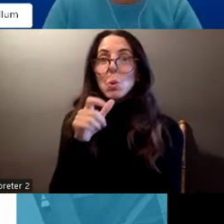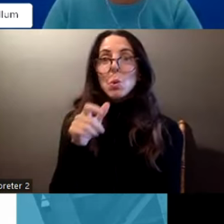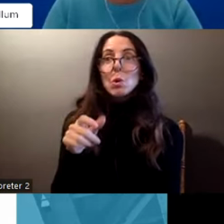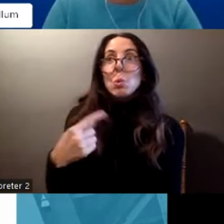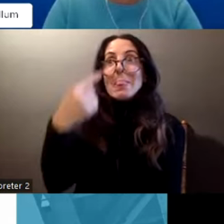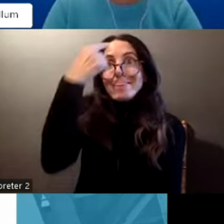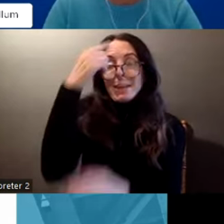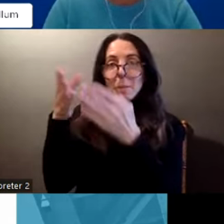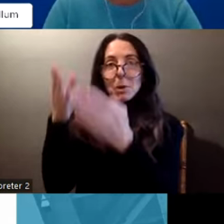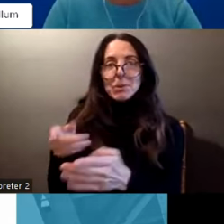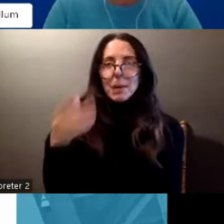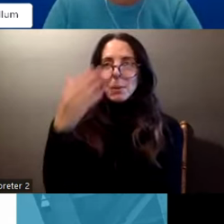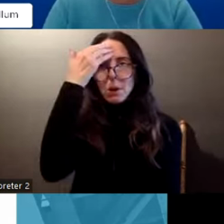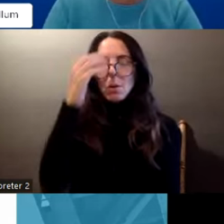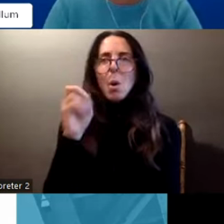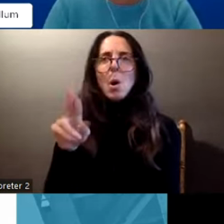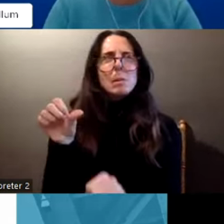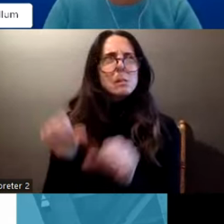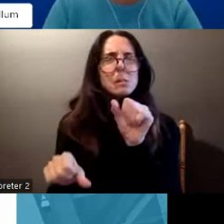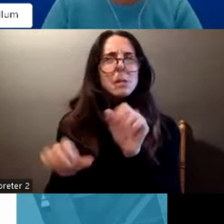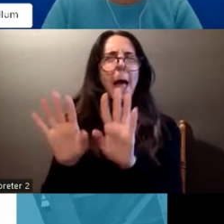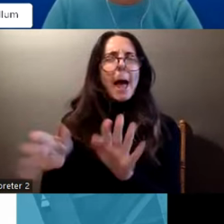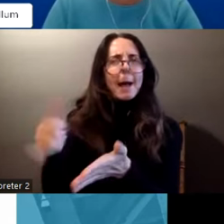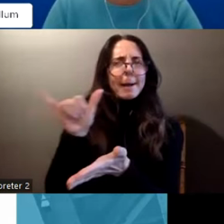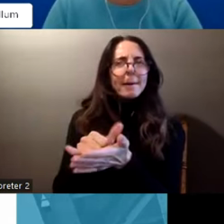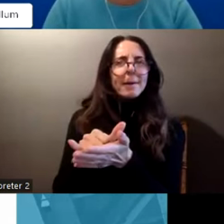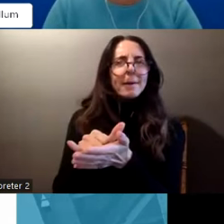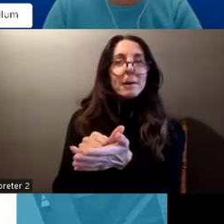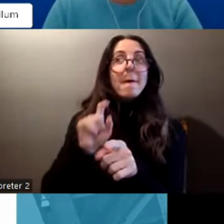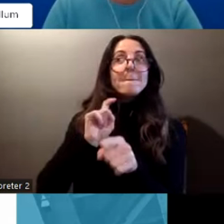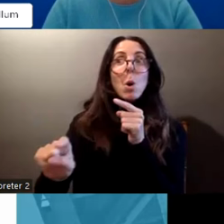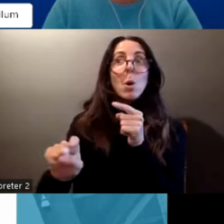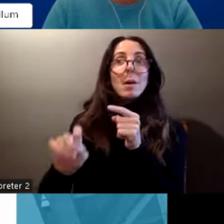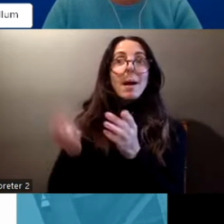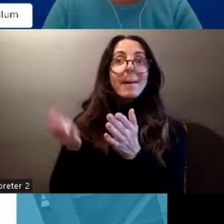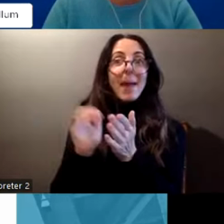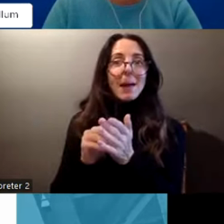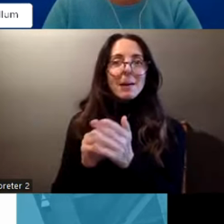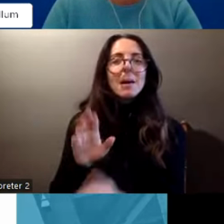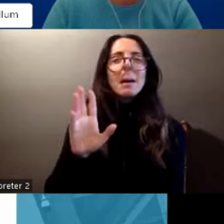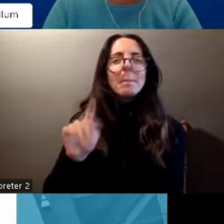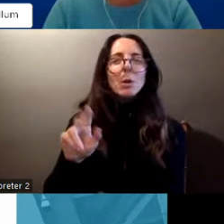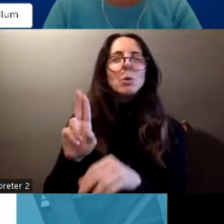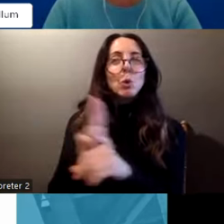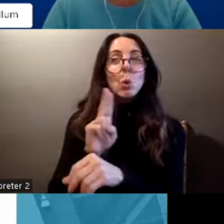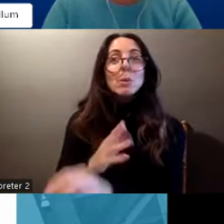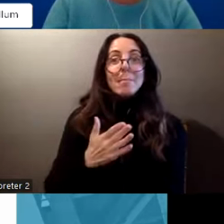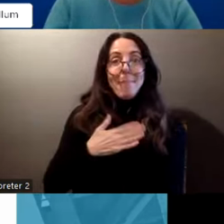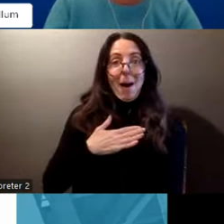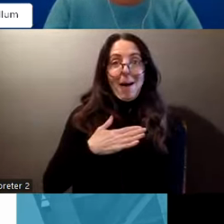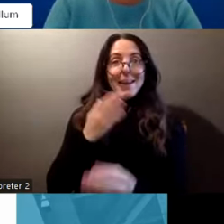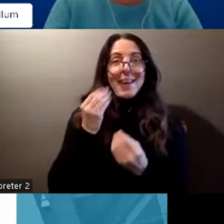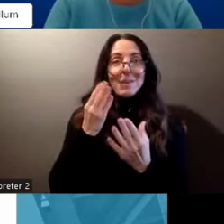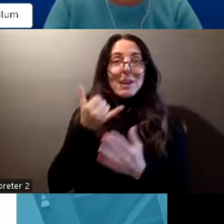Or tell them you call them back, hang up, contact them using contact information that you have